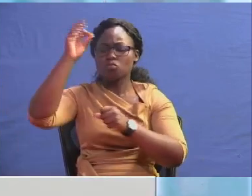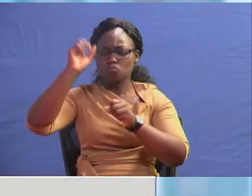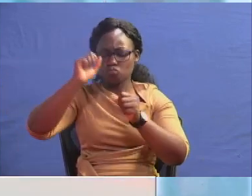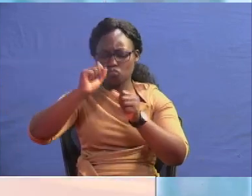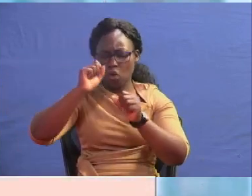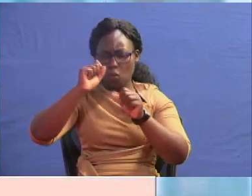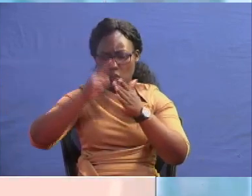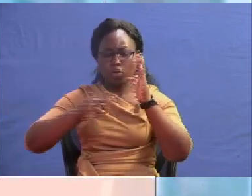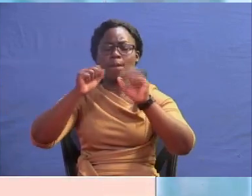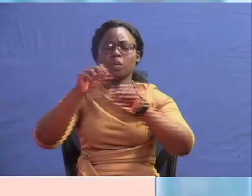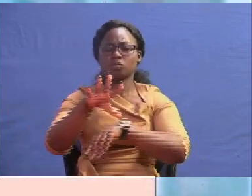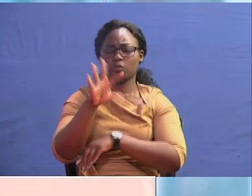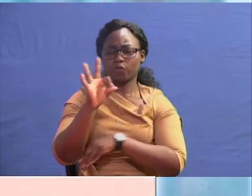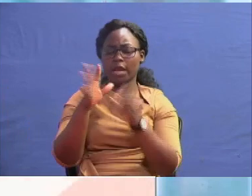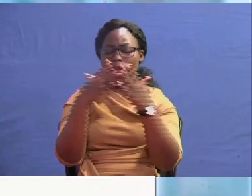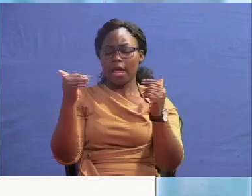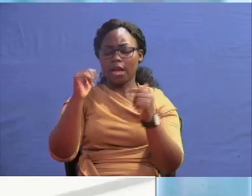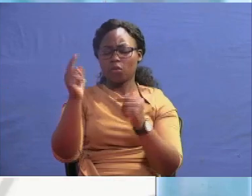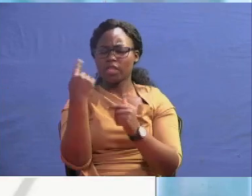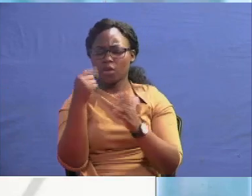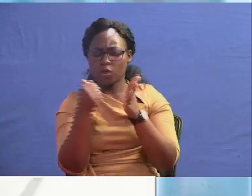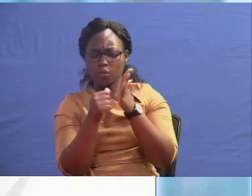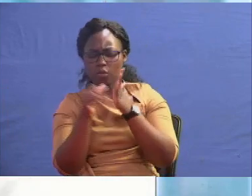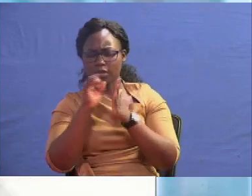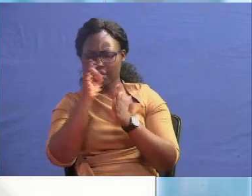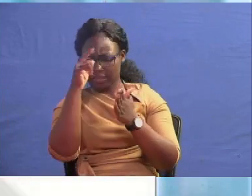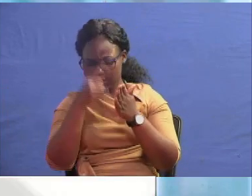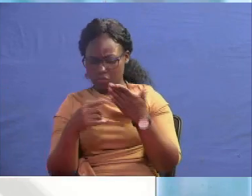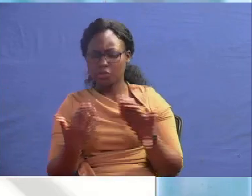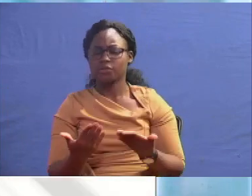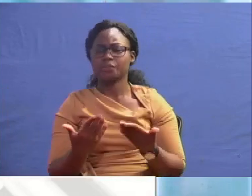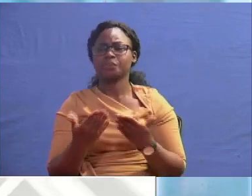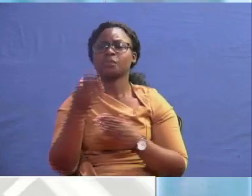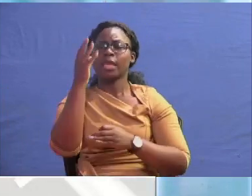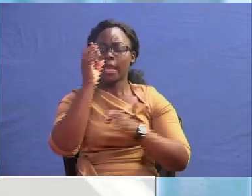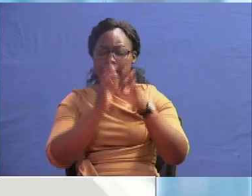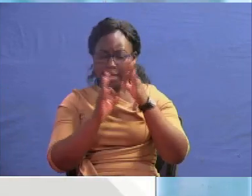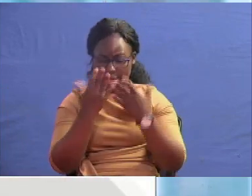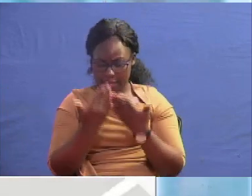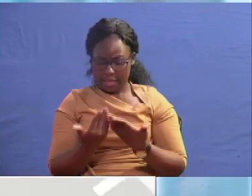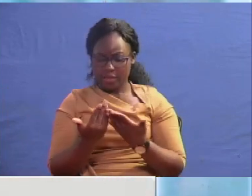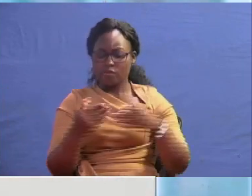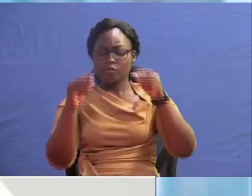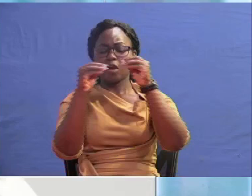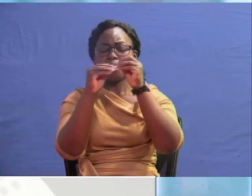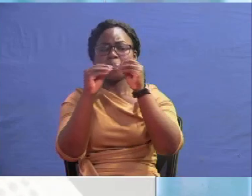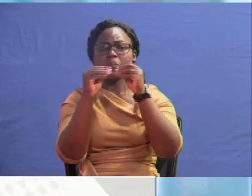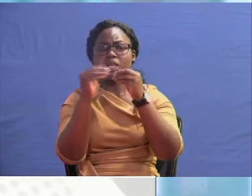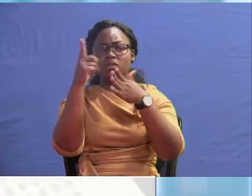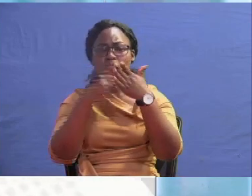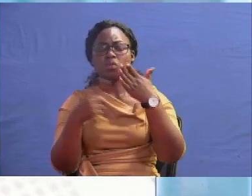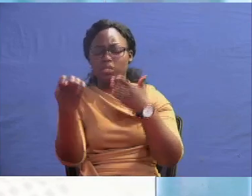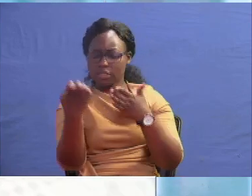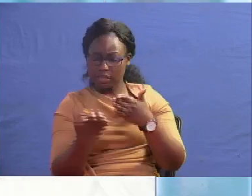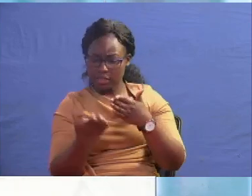Now, the only problem will be if then he does not meet mm-hmm. what he